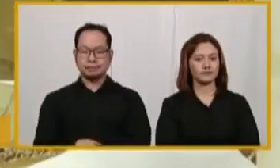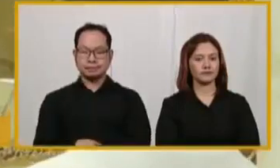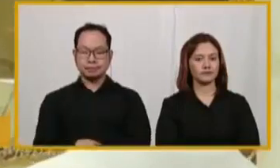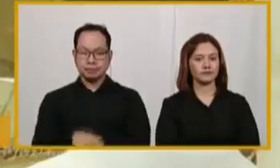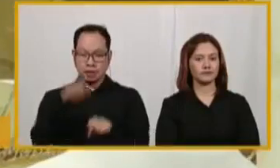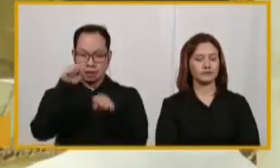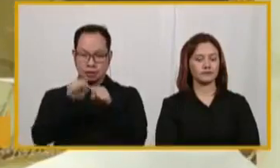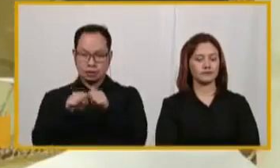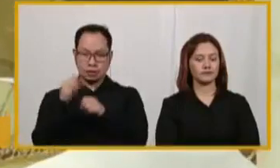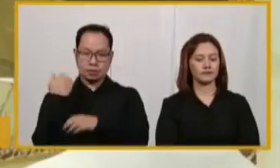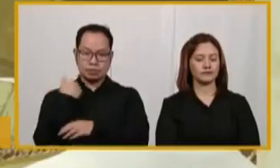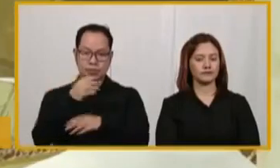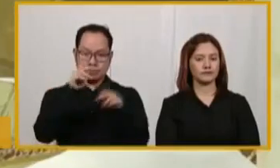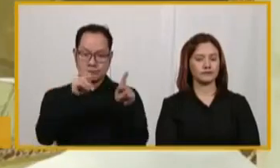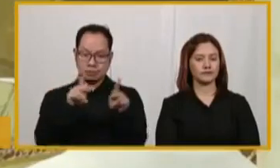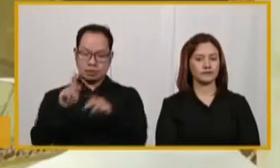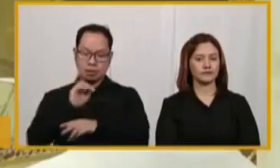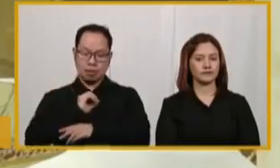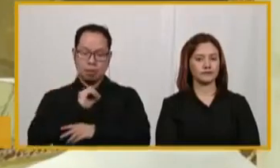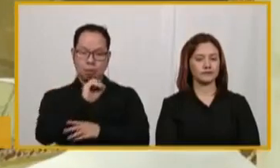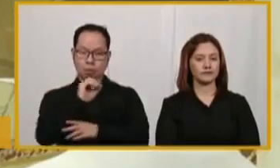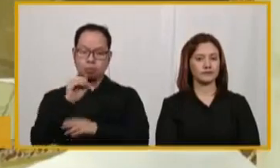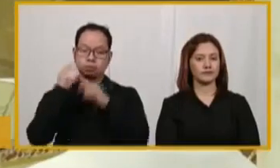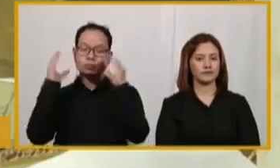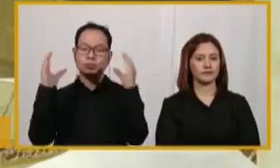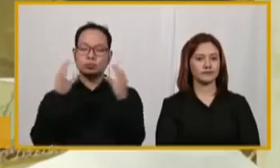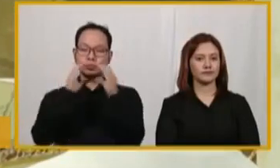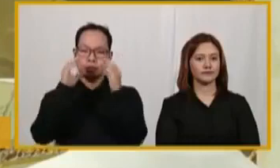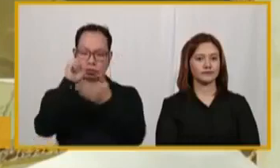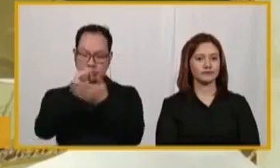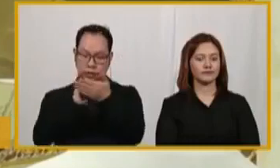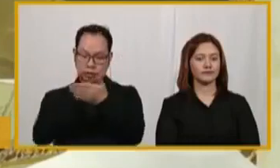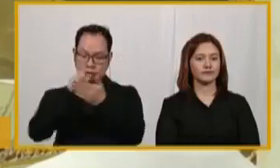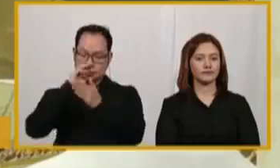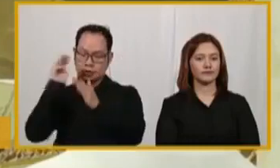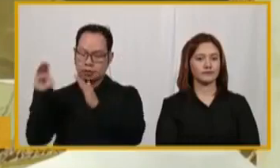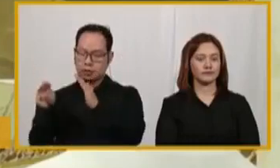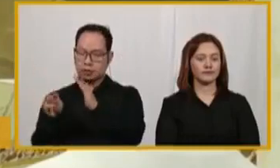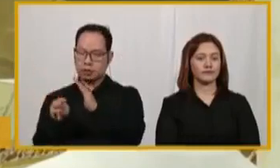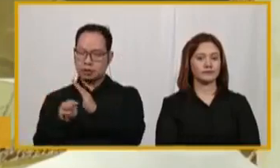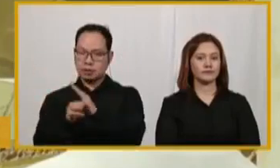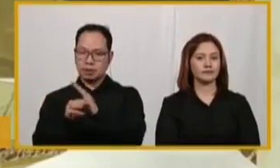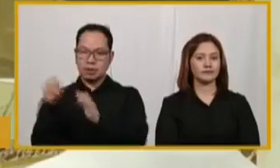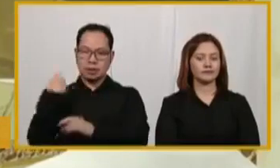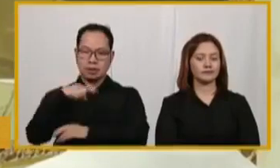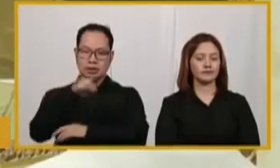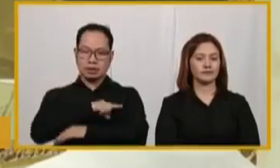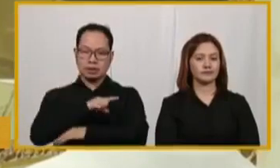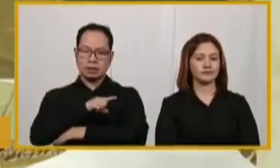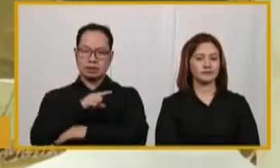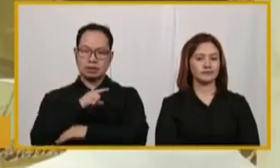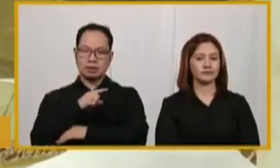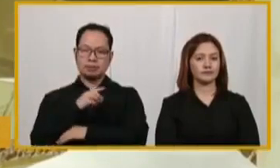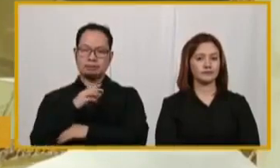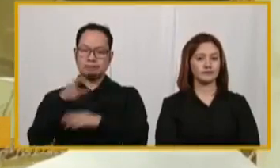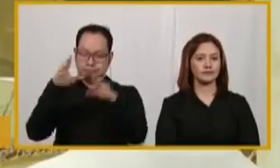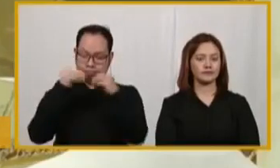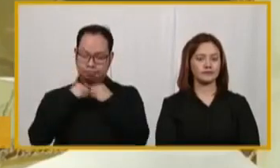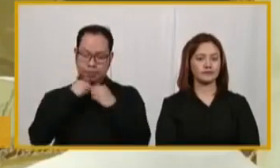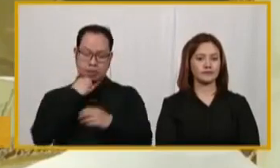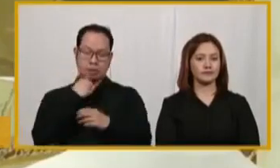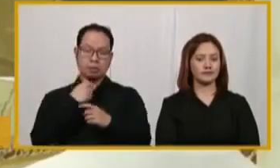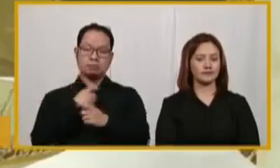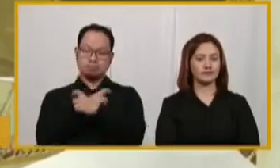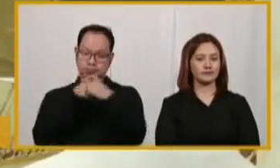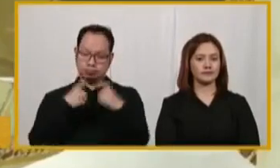And so as we prepare ourselves to celebrate the sacred mysteries, let us acknowledge our sins